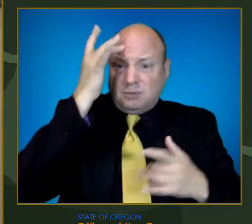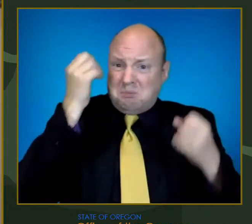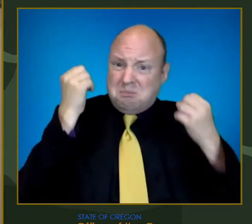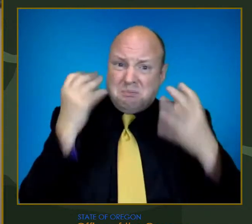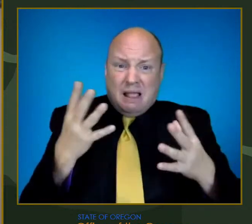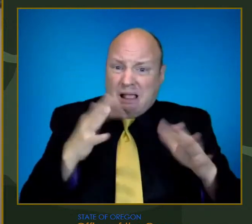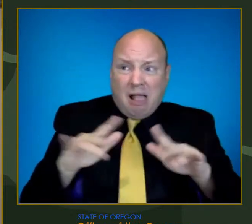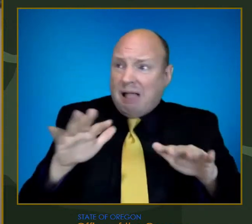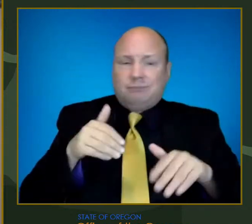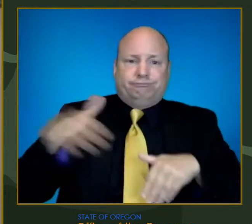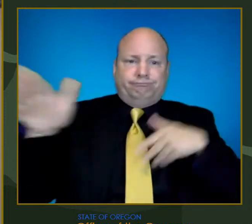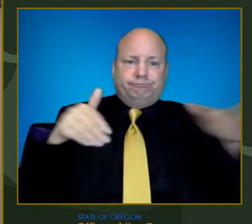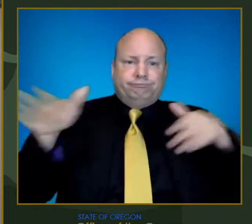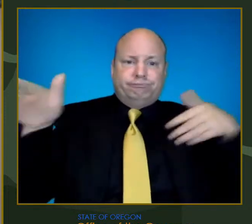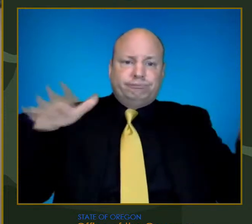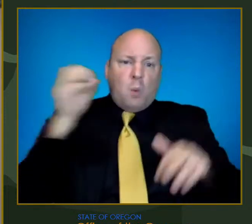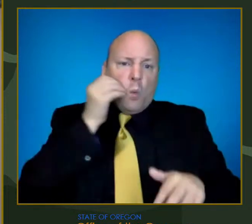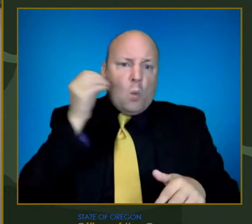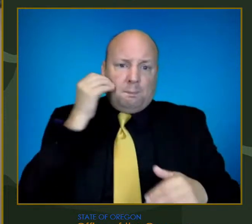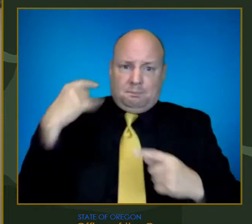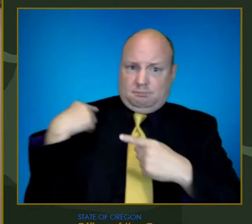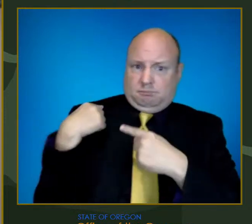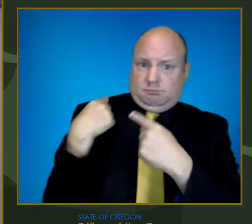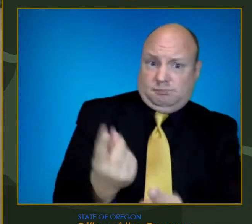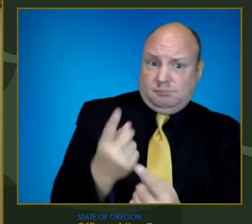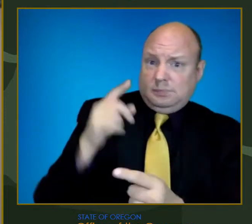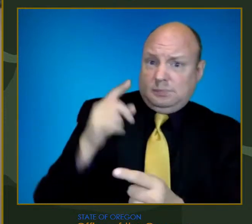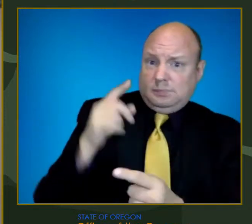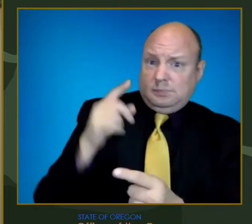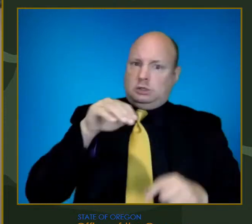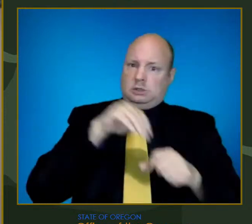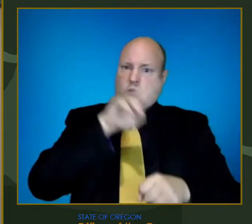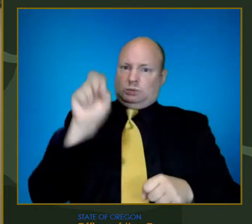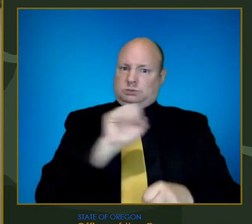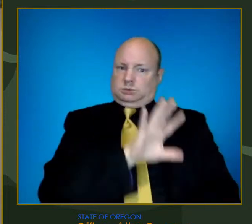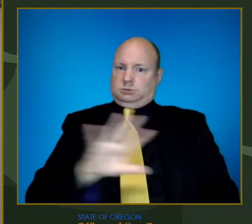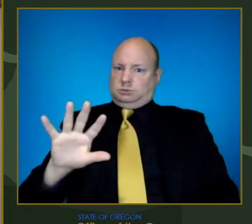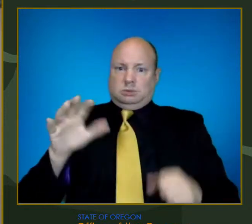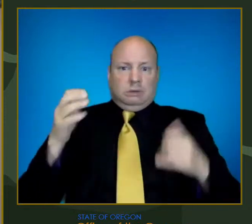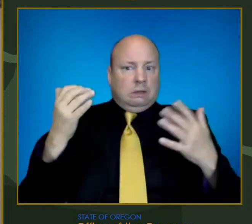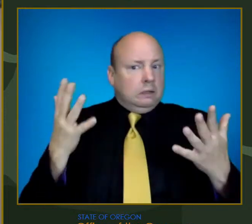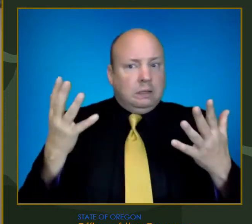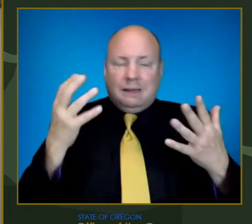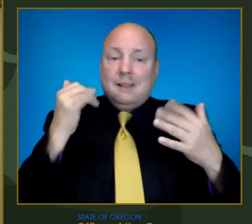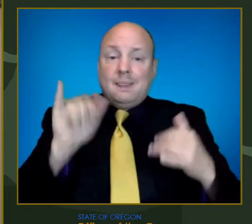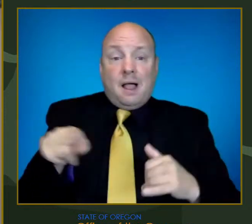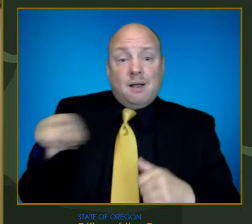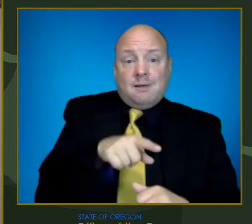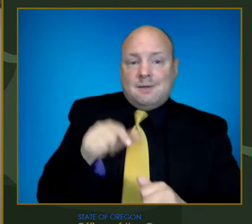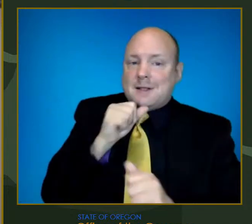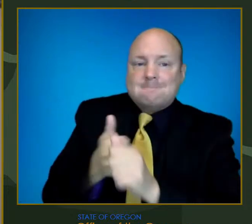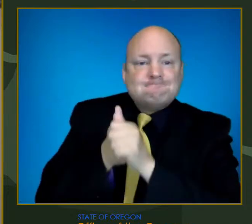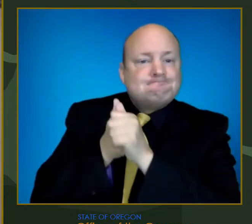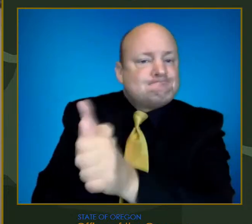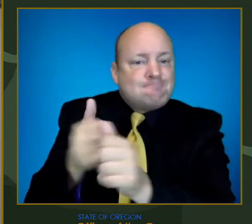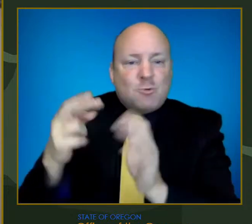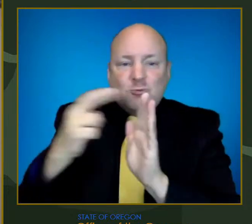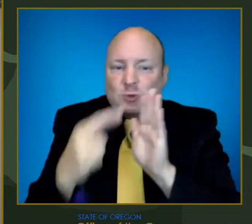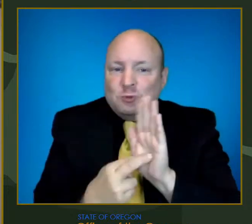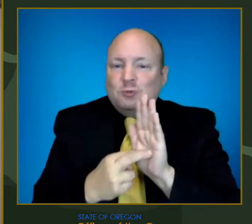they opened without robust safety measures. Our kids need to be in the classroom